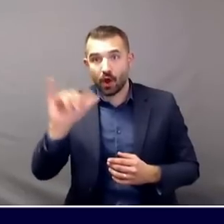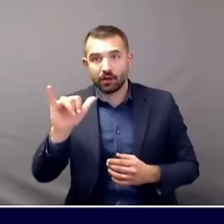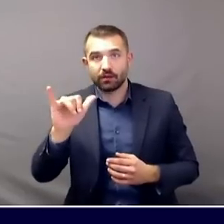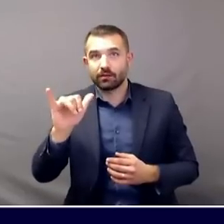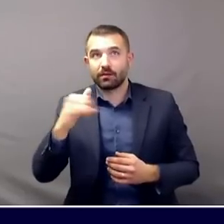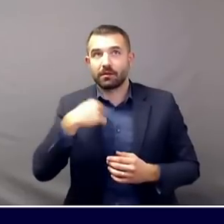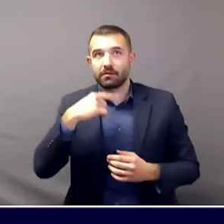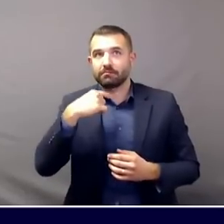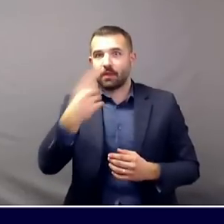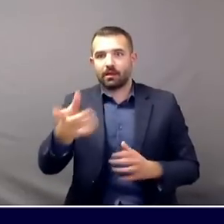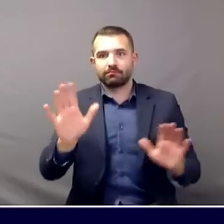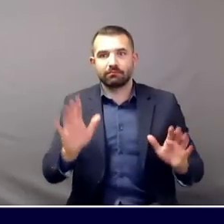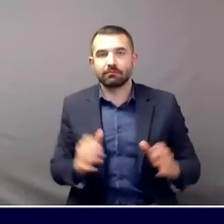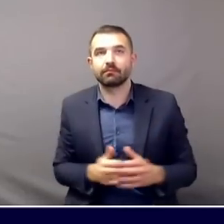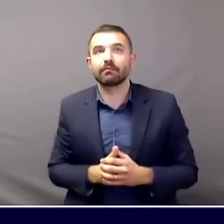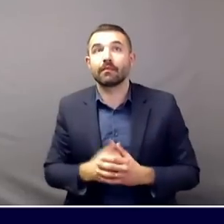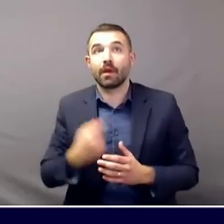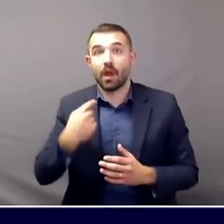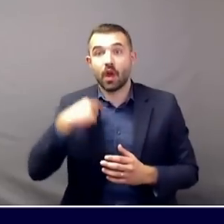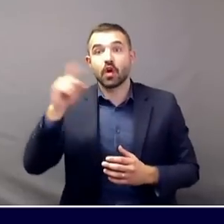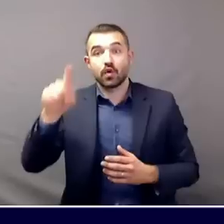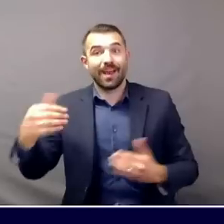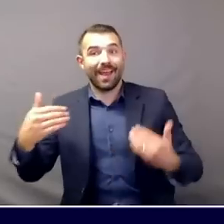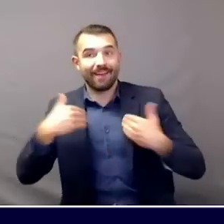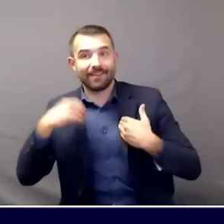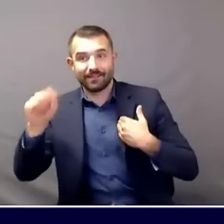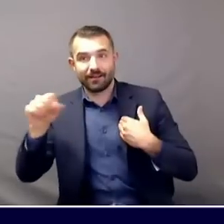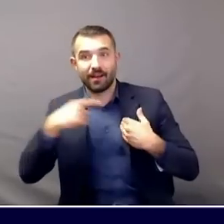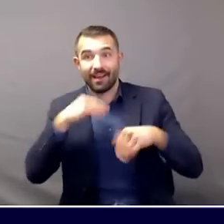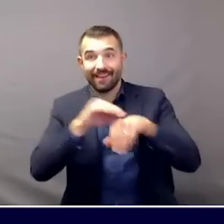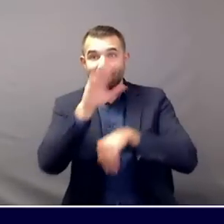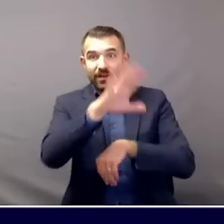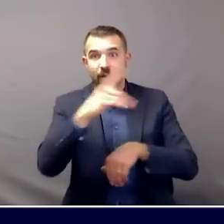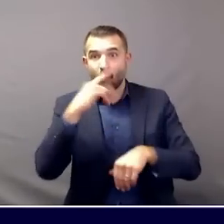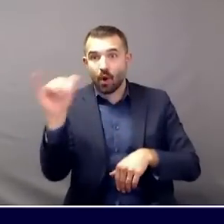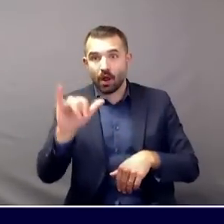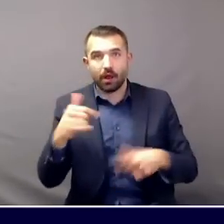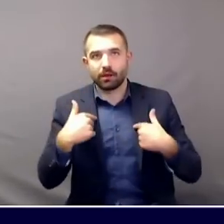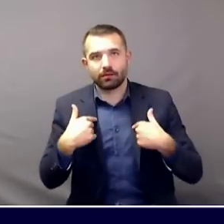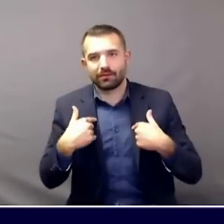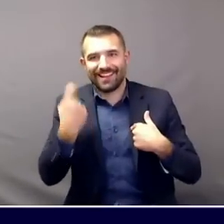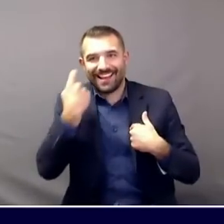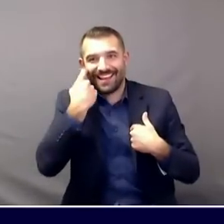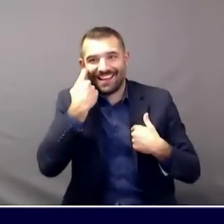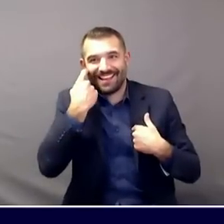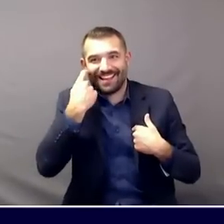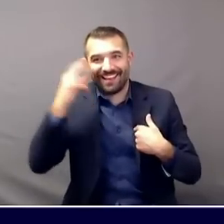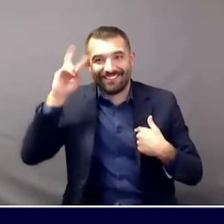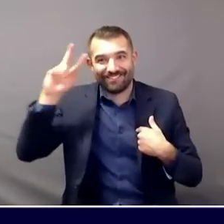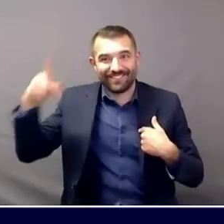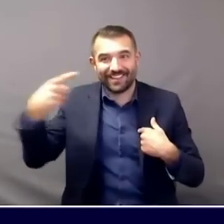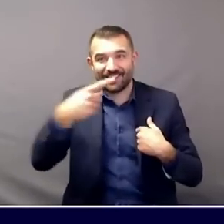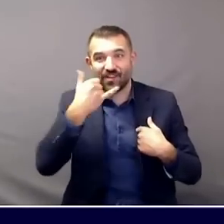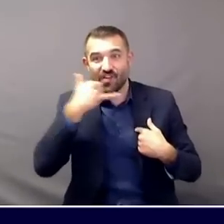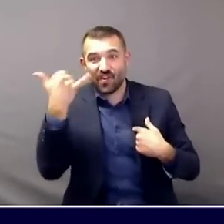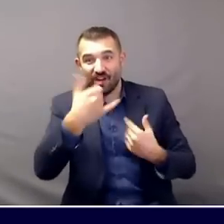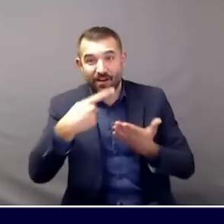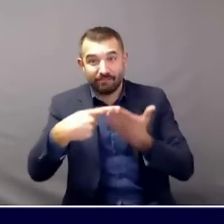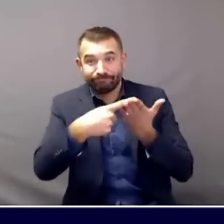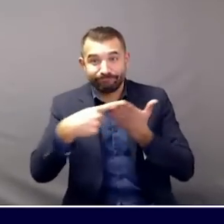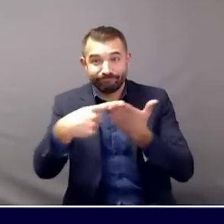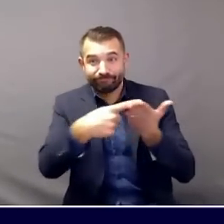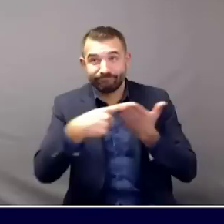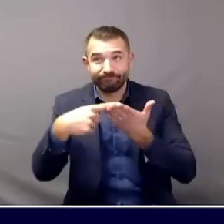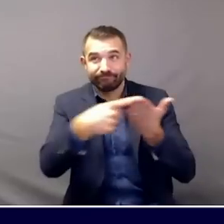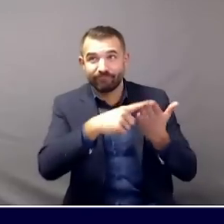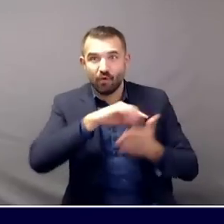White House calls. I was on one again the other day with the vice president. They keep talking about whole of America, but it's not whole of America. It's you're on